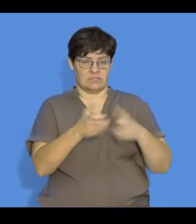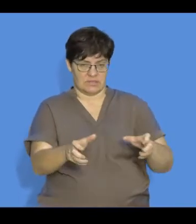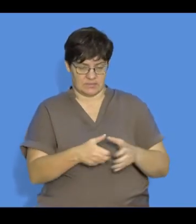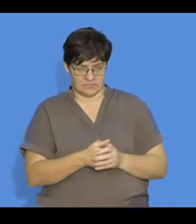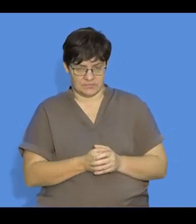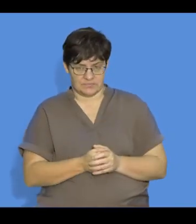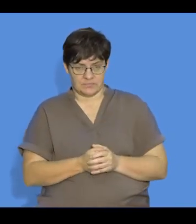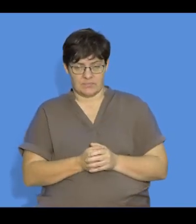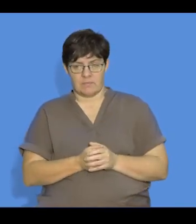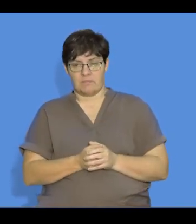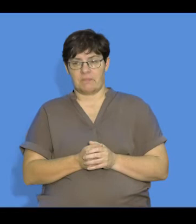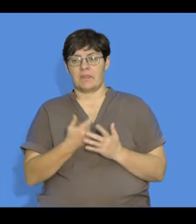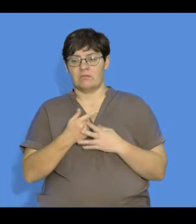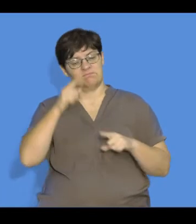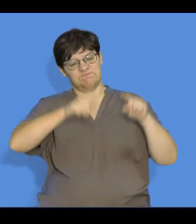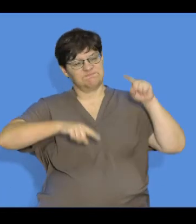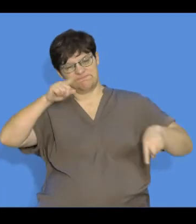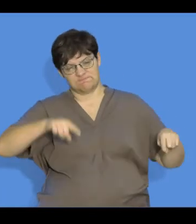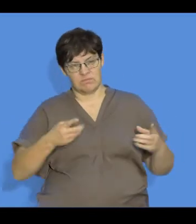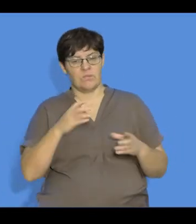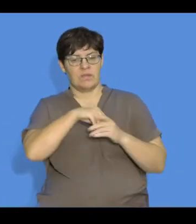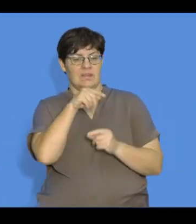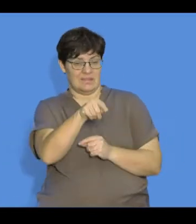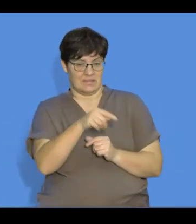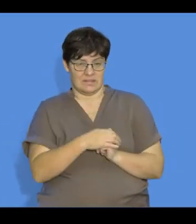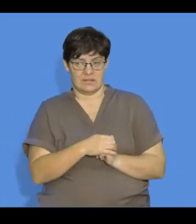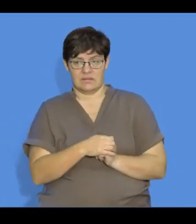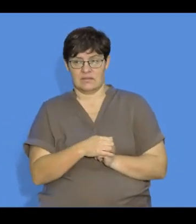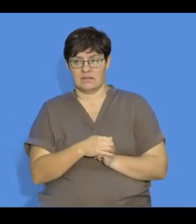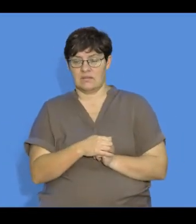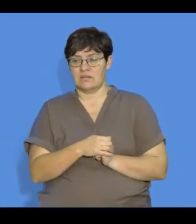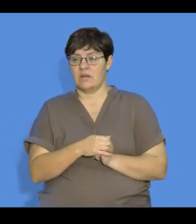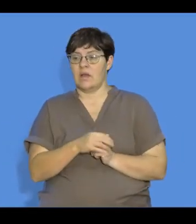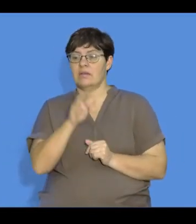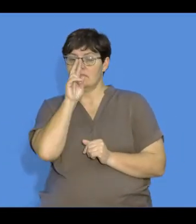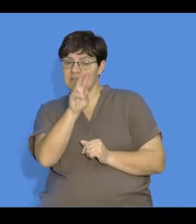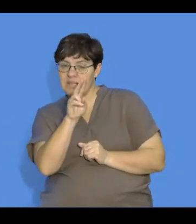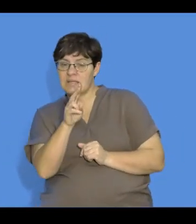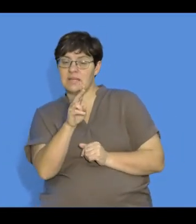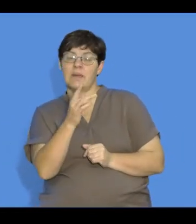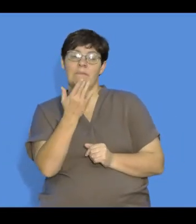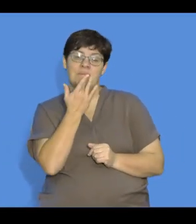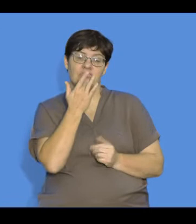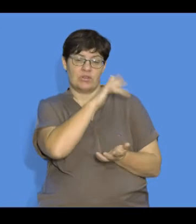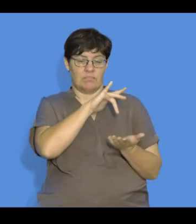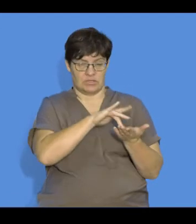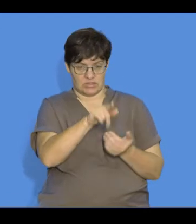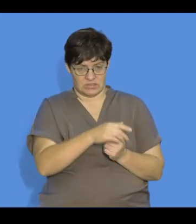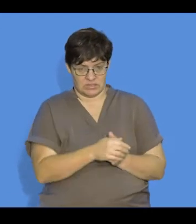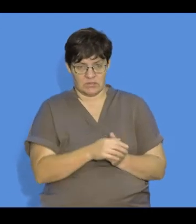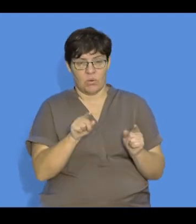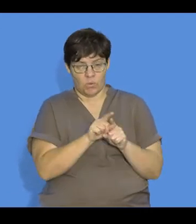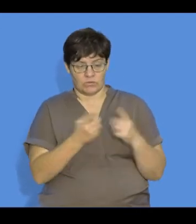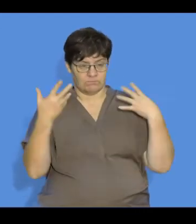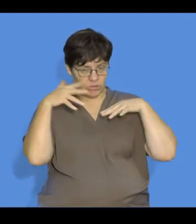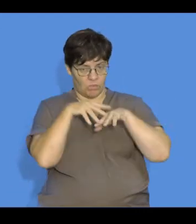Now, there's many different scenarios. In this case, just note the position of the battery. This is also a